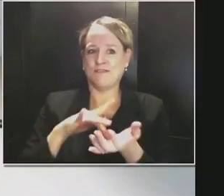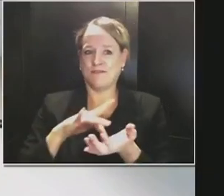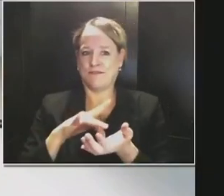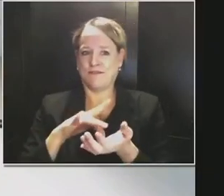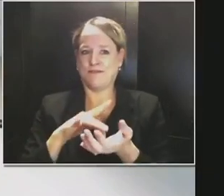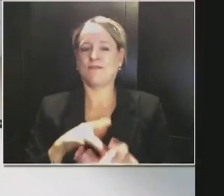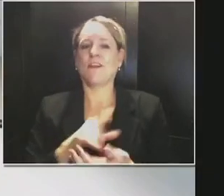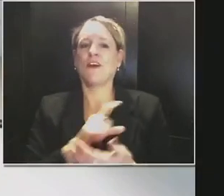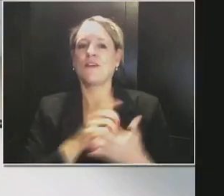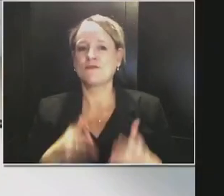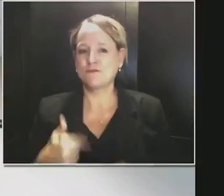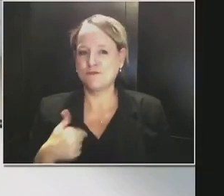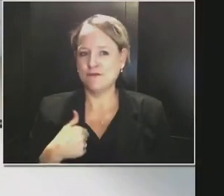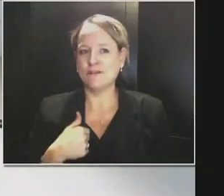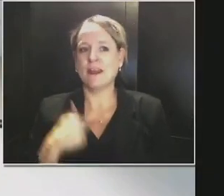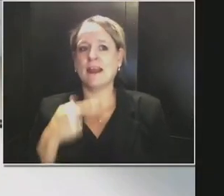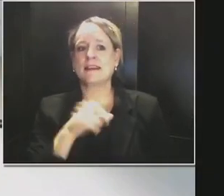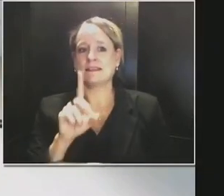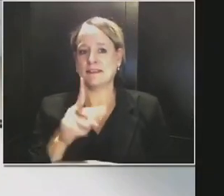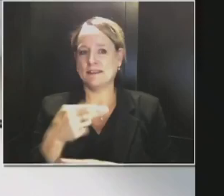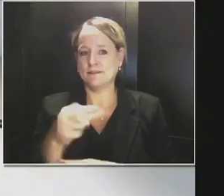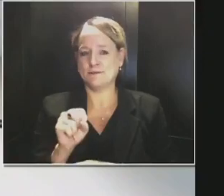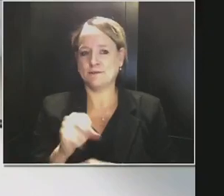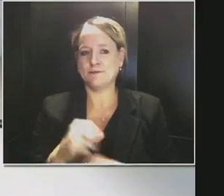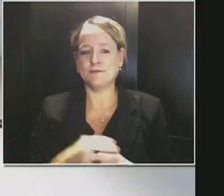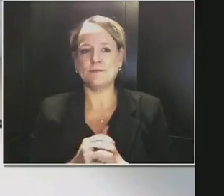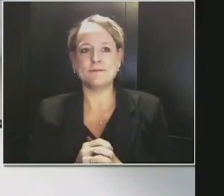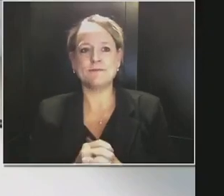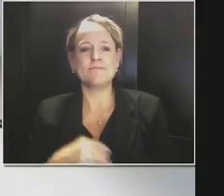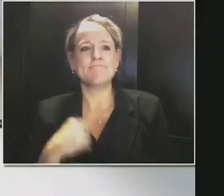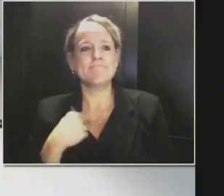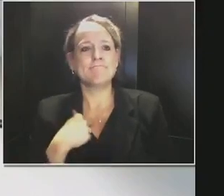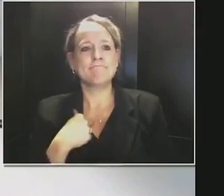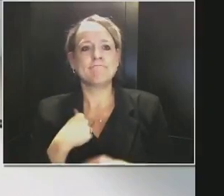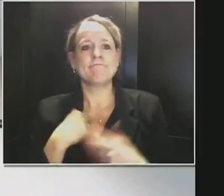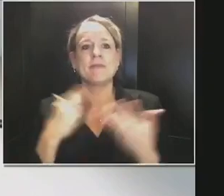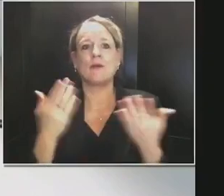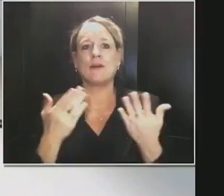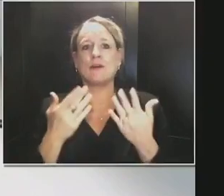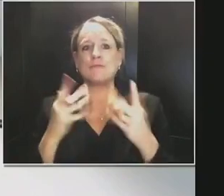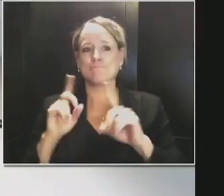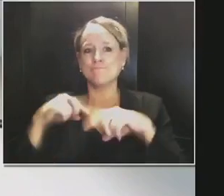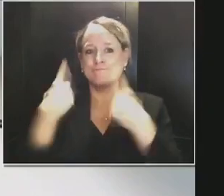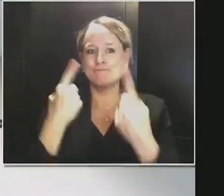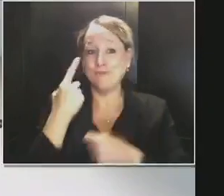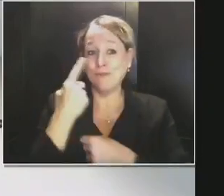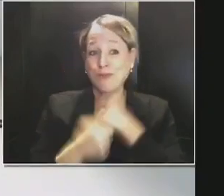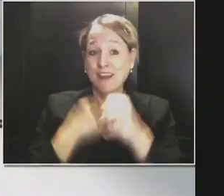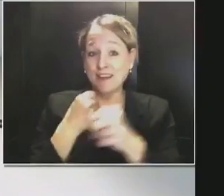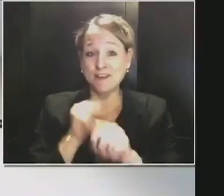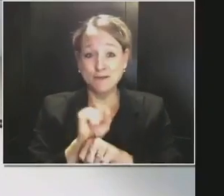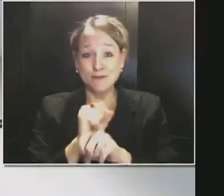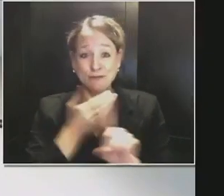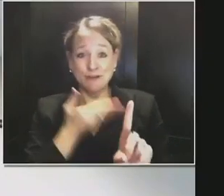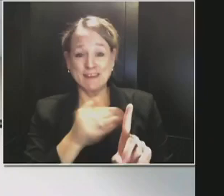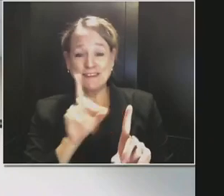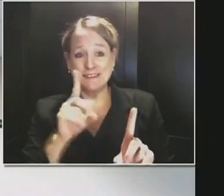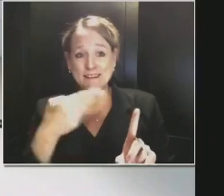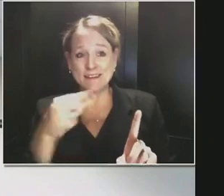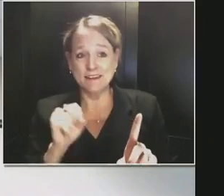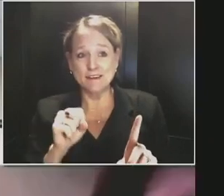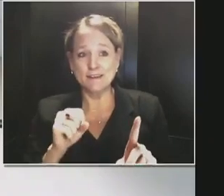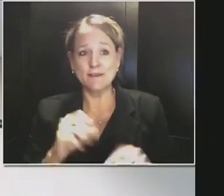for almost 9 years. I'm also an associate professor at the Division of Infectious Diseases at the UW School of Medicine and Public Health.